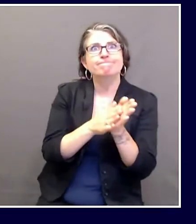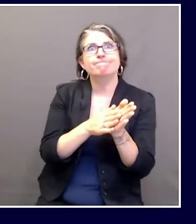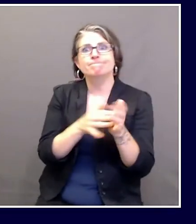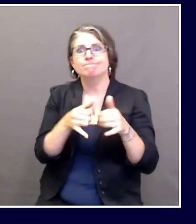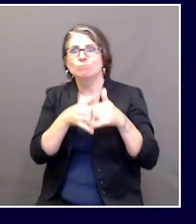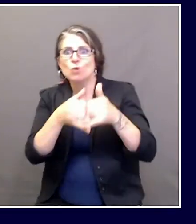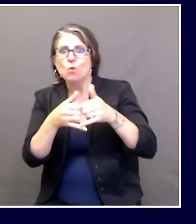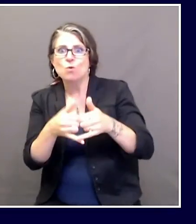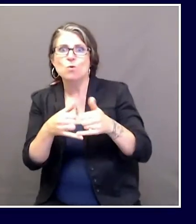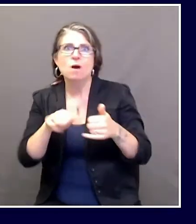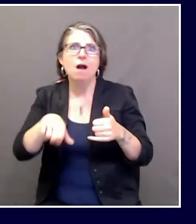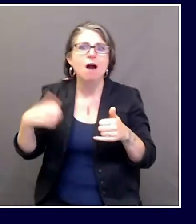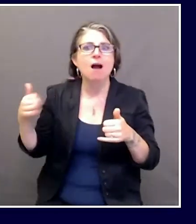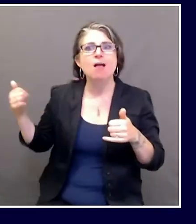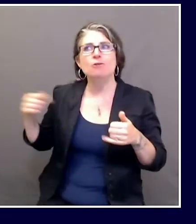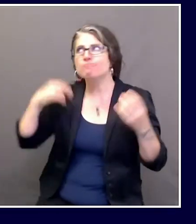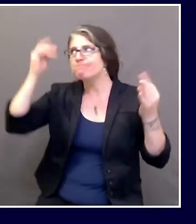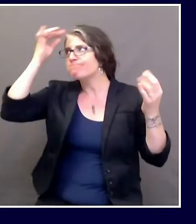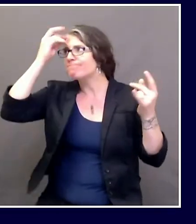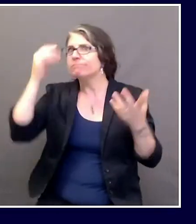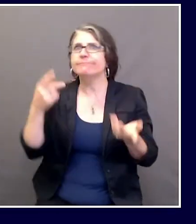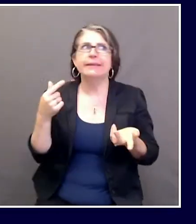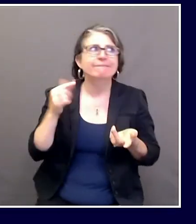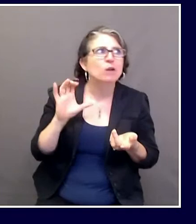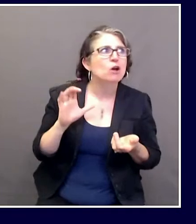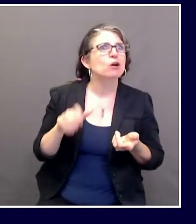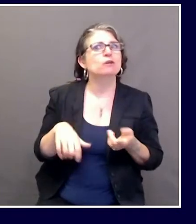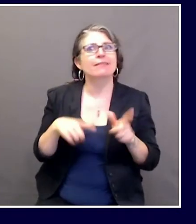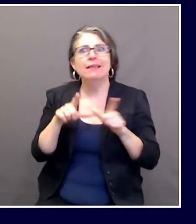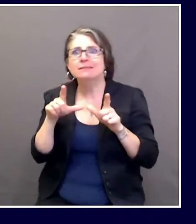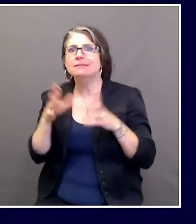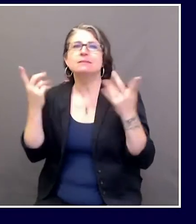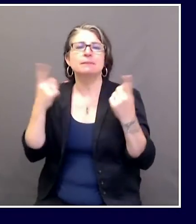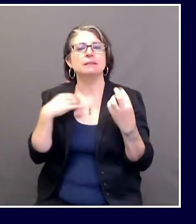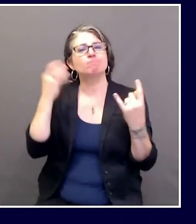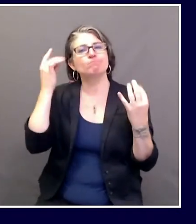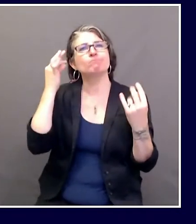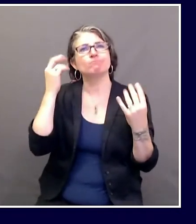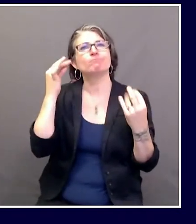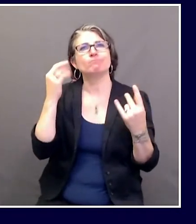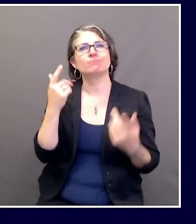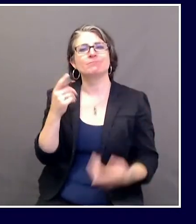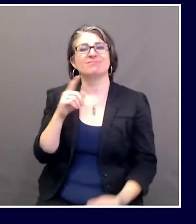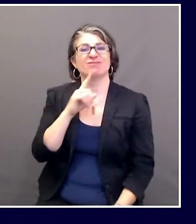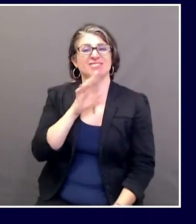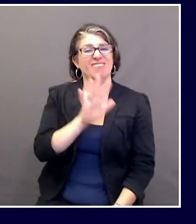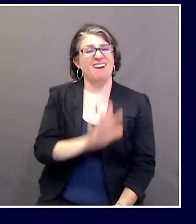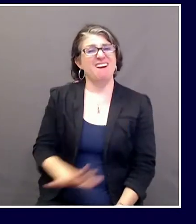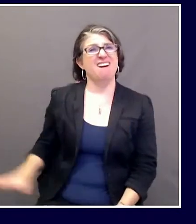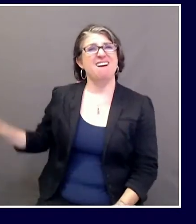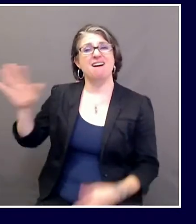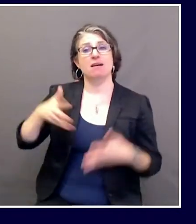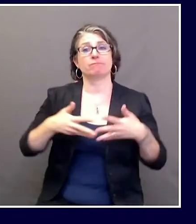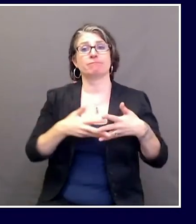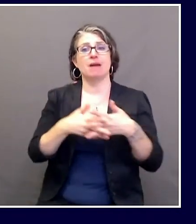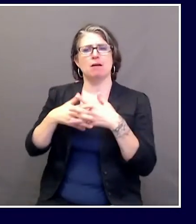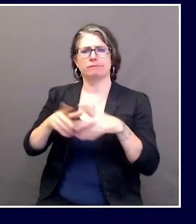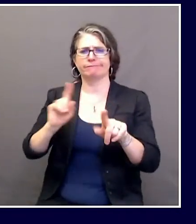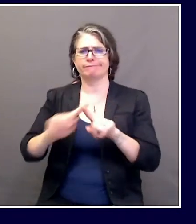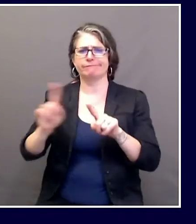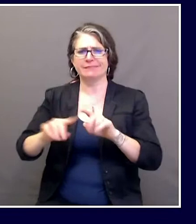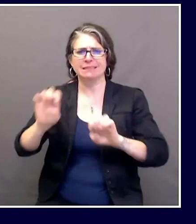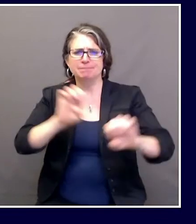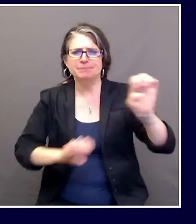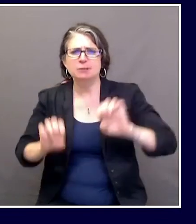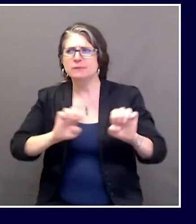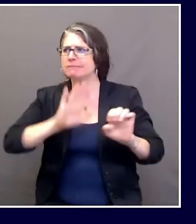there. We have a natural experiment going on across the nation with different types of incentives or rewards, even